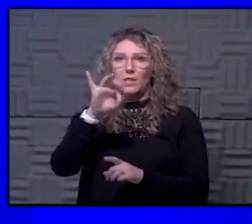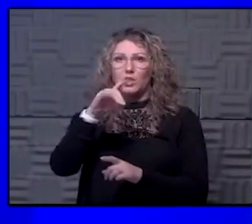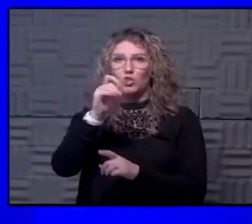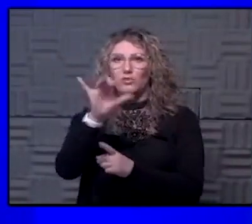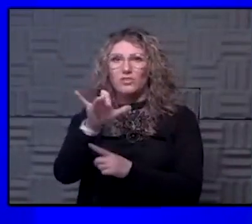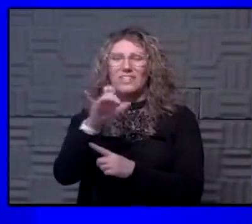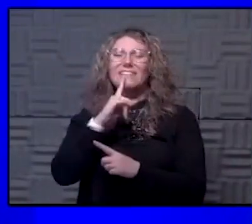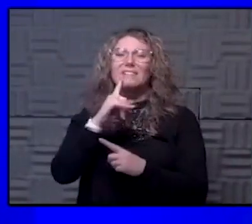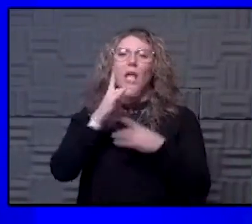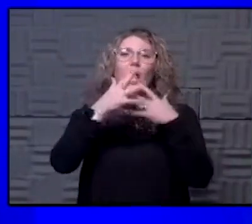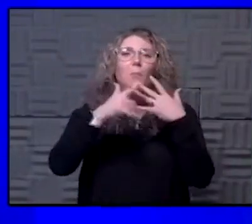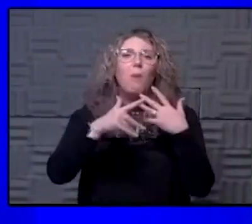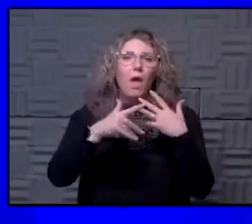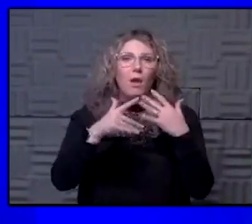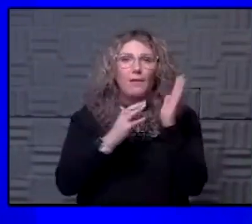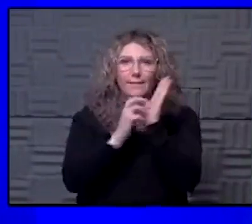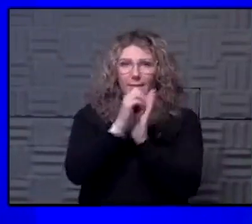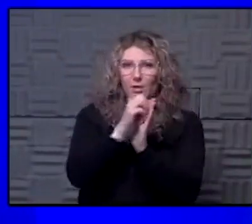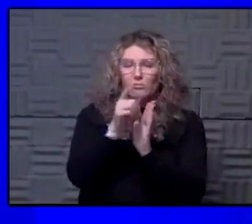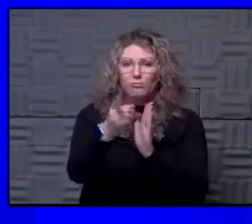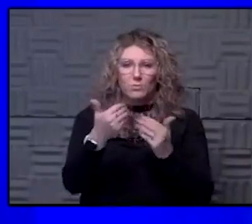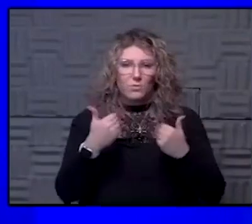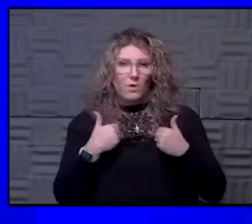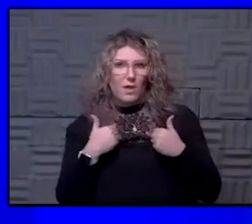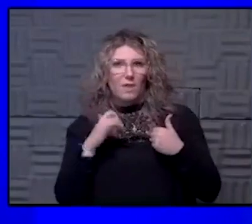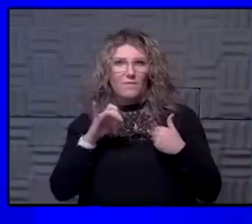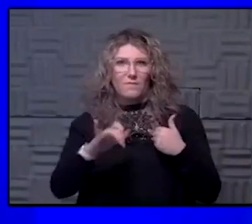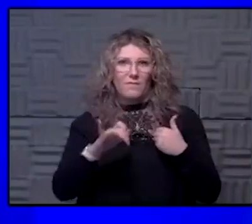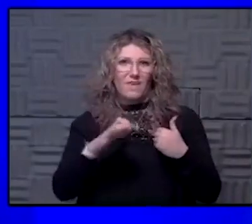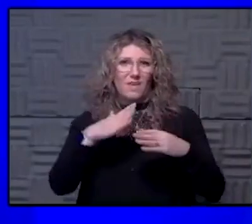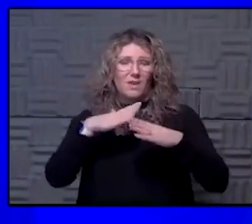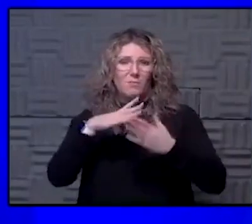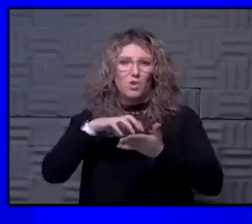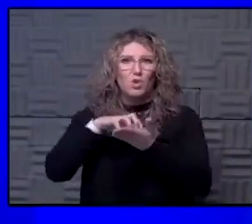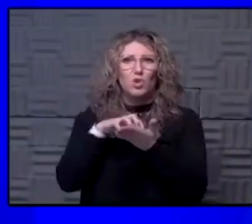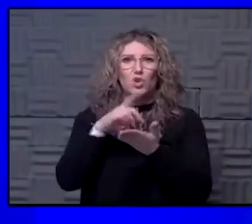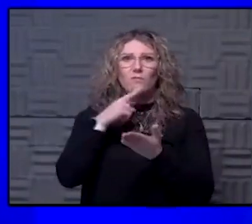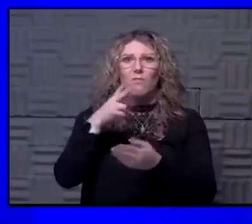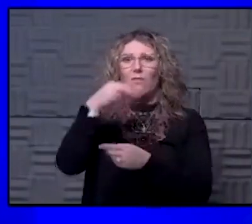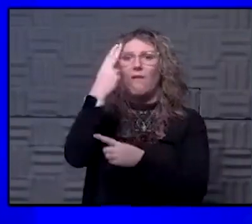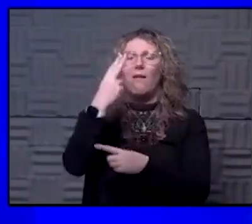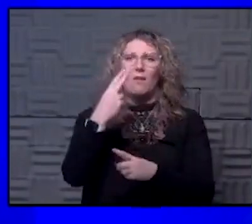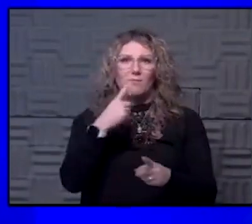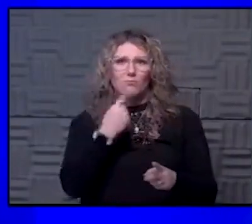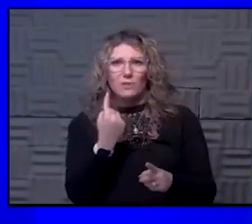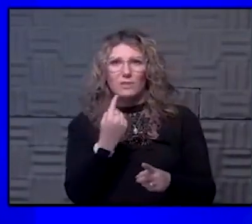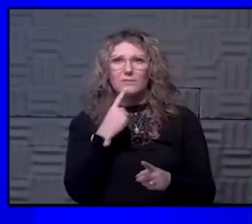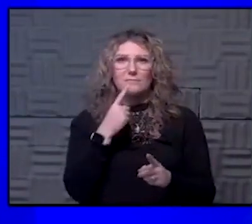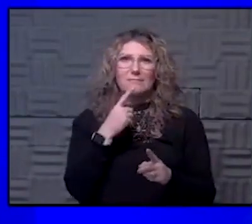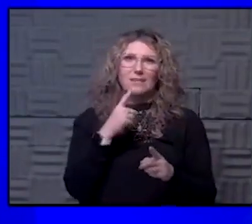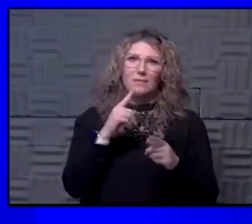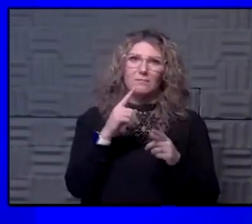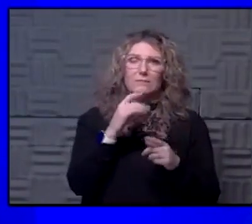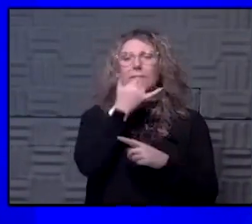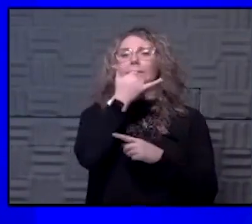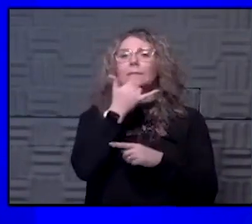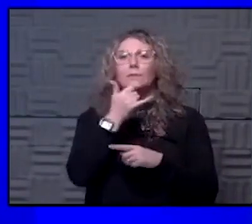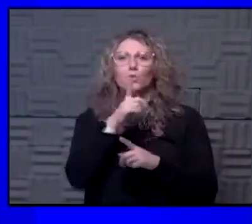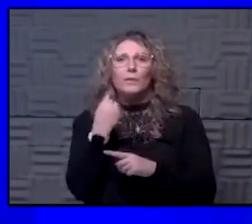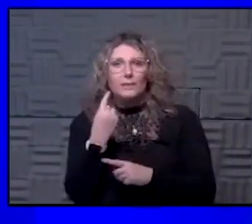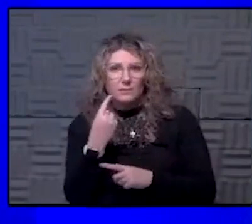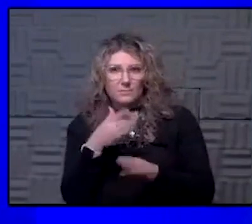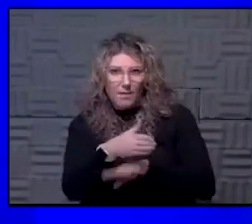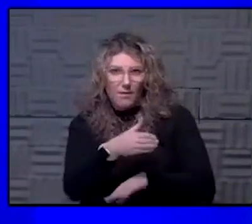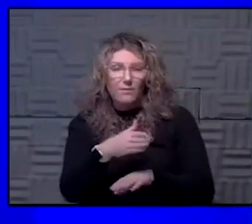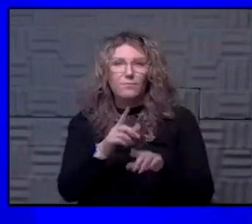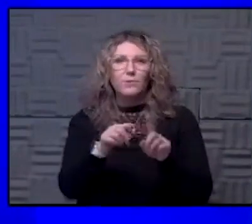cancer group, that you have that immunosuppression there, so you are at greater risk of adverse outcomes after. There is a push to